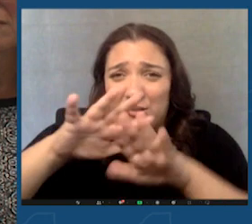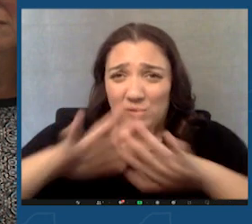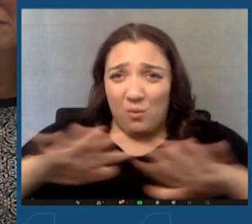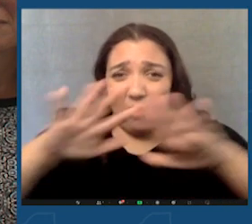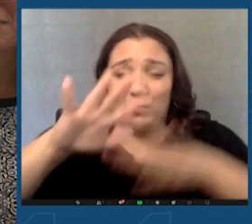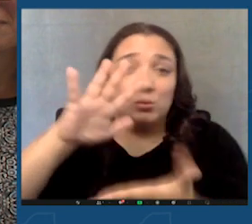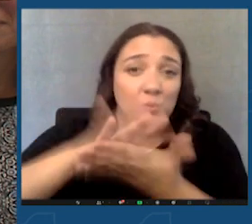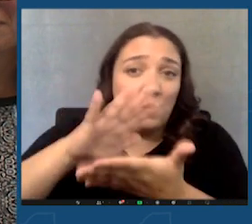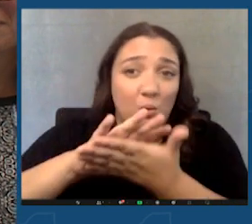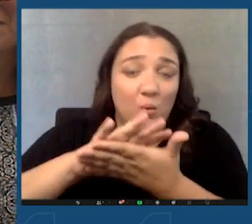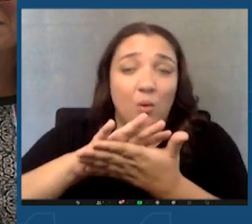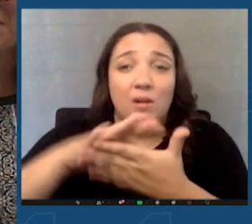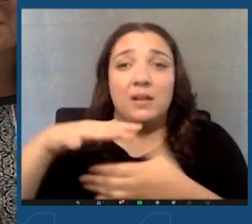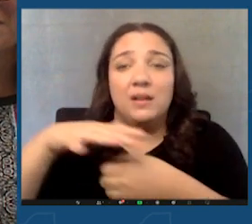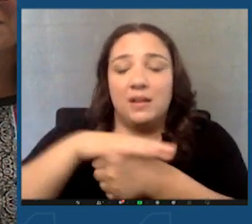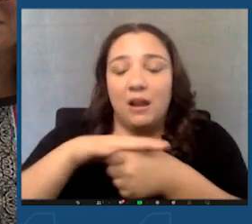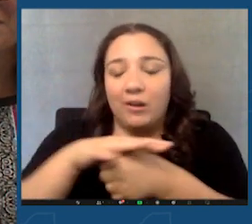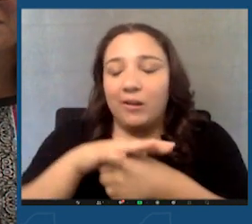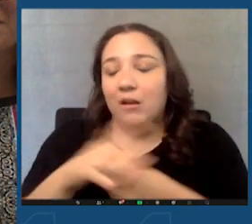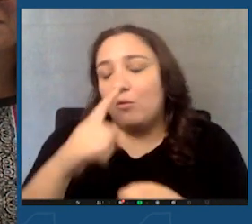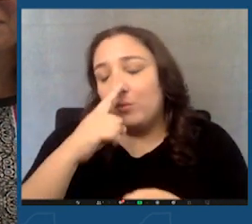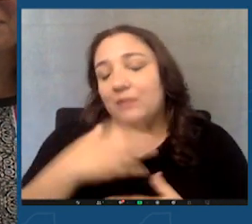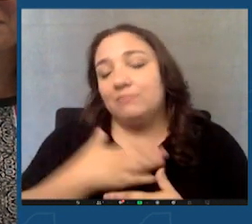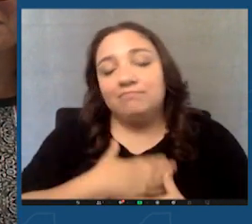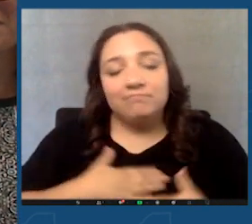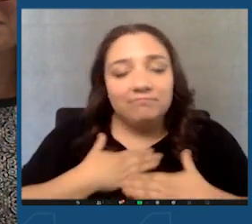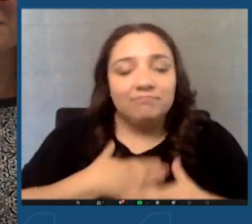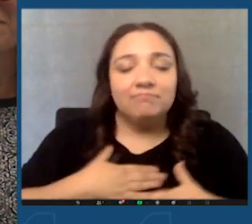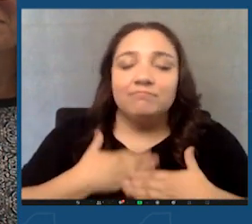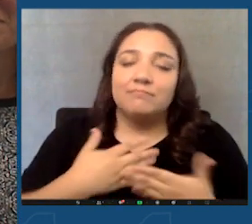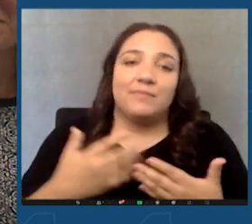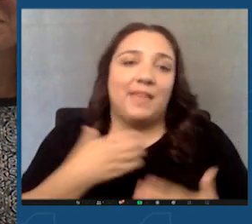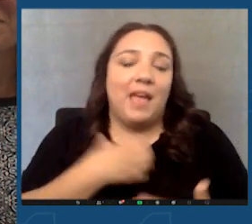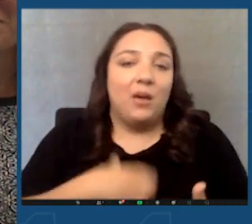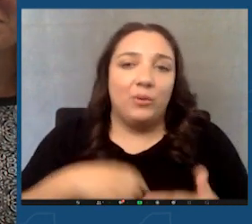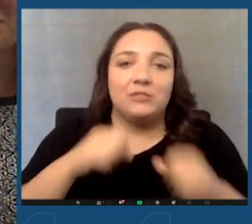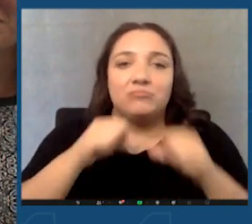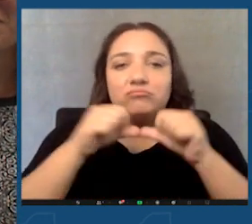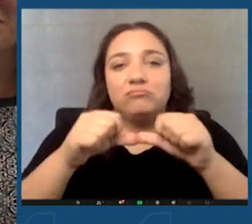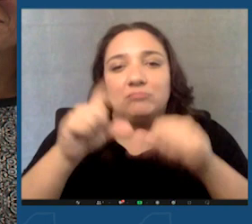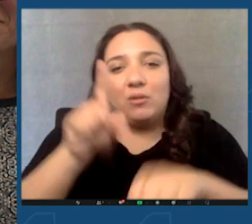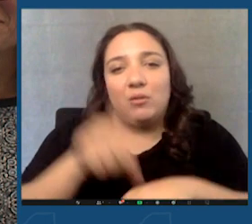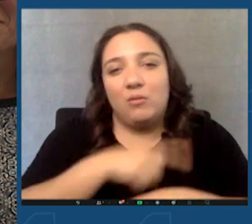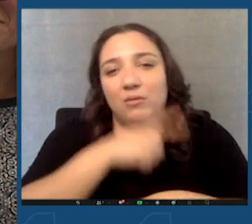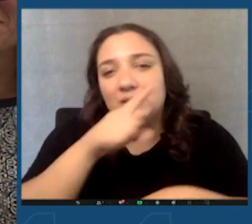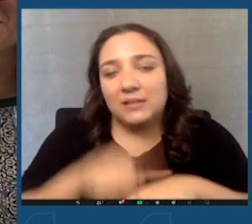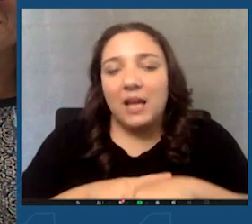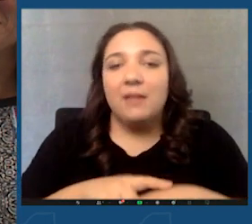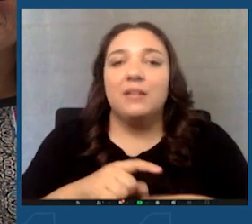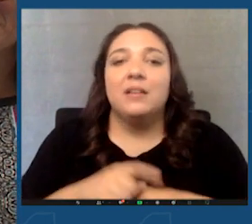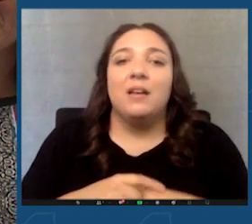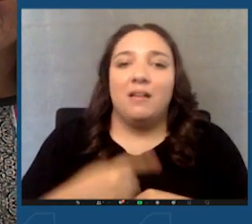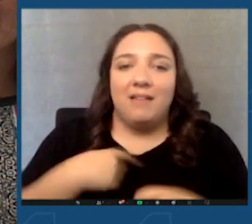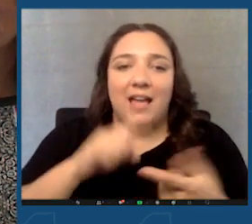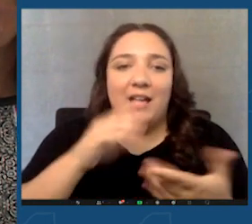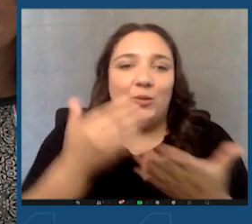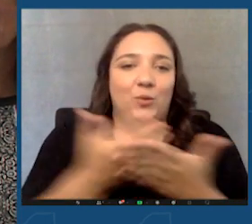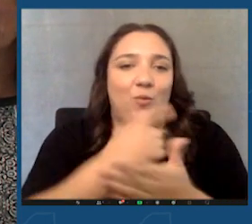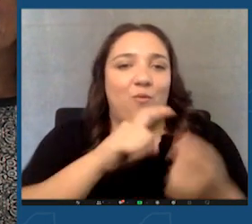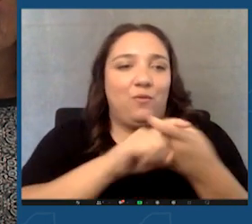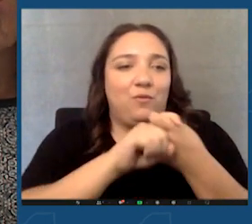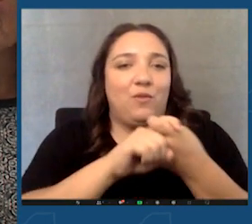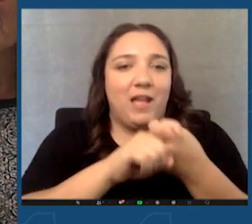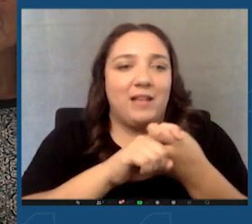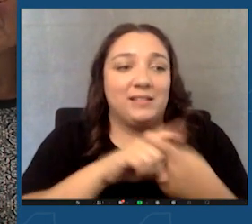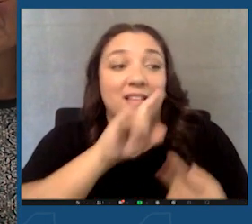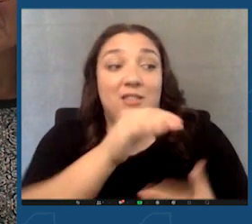I wish it had lasted longer. I made some new friends at the inaugural class of the pre-K program right